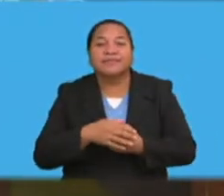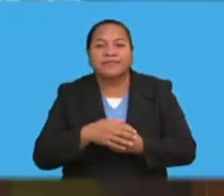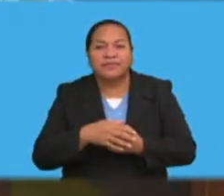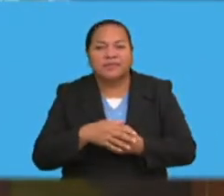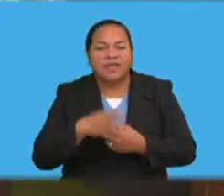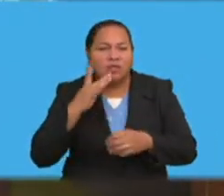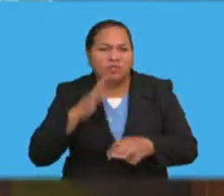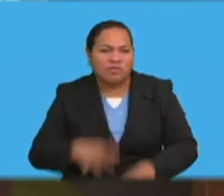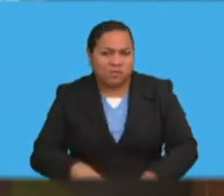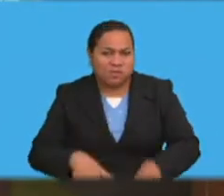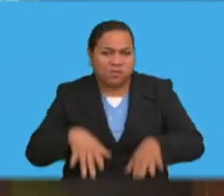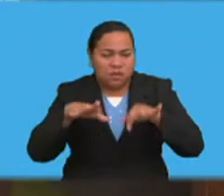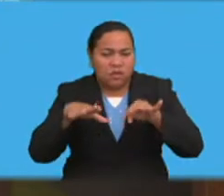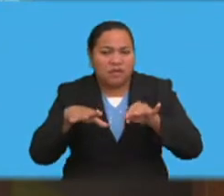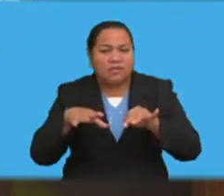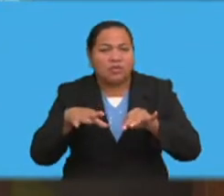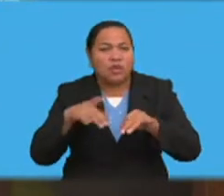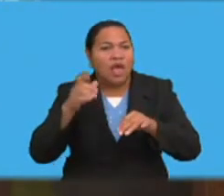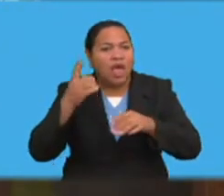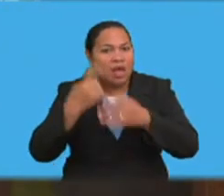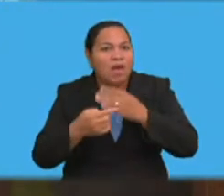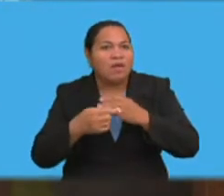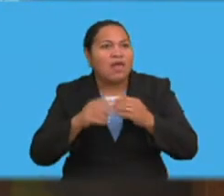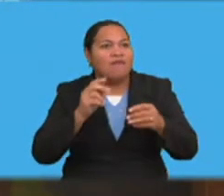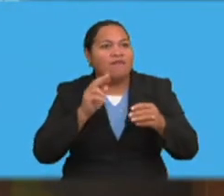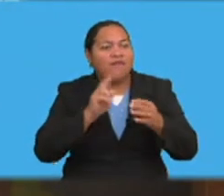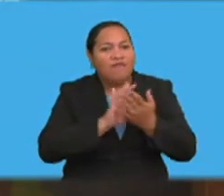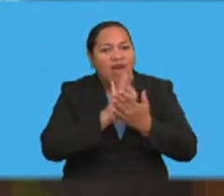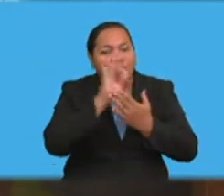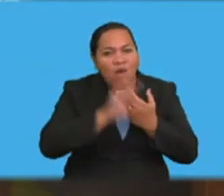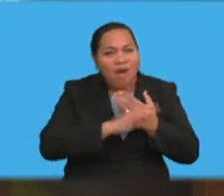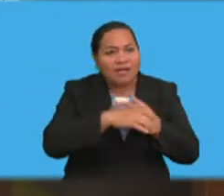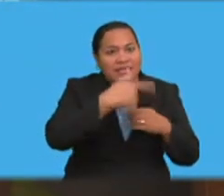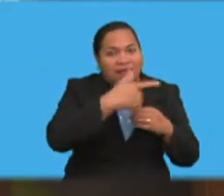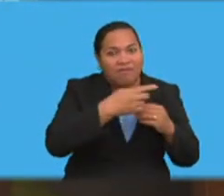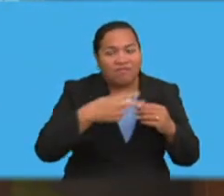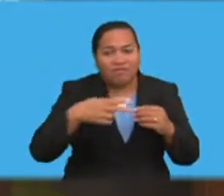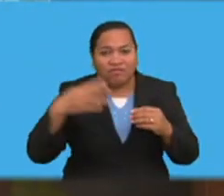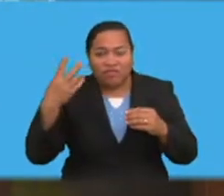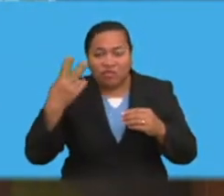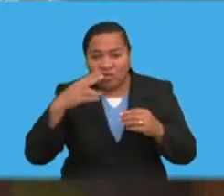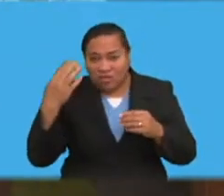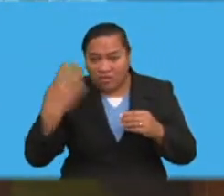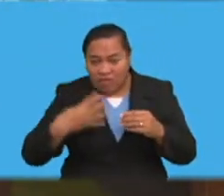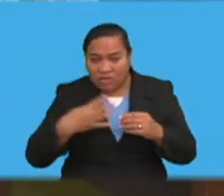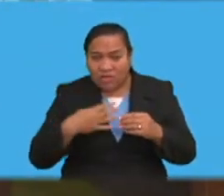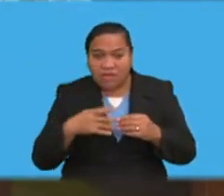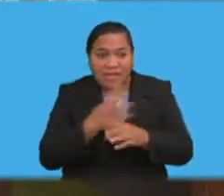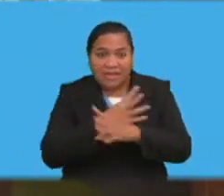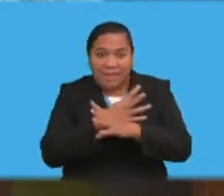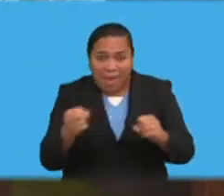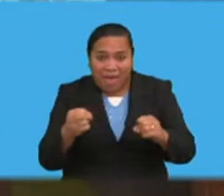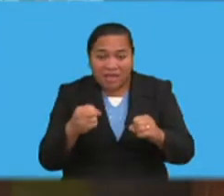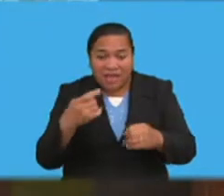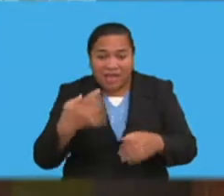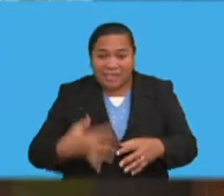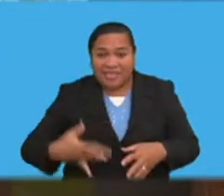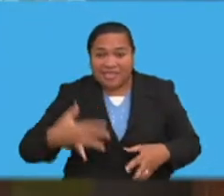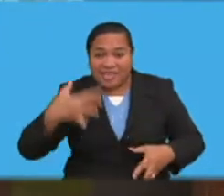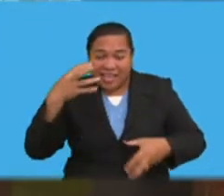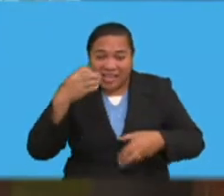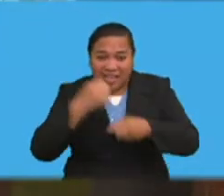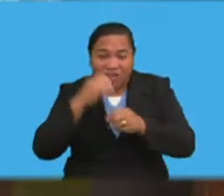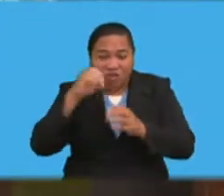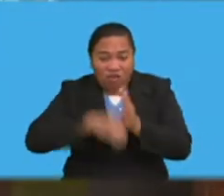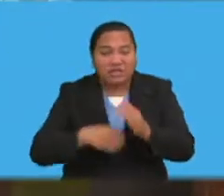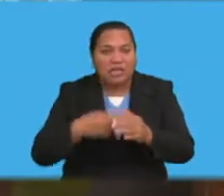trough, which stayed over Fiji Island from February 7th to 14th, the estimated damage was around 81.2 million.